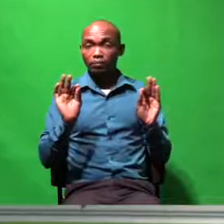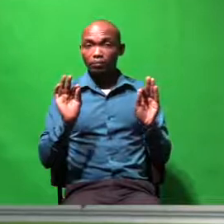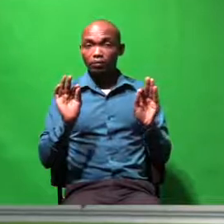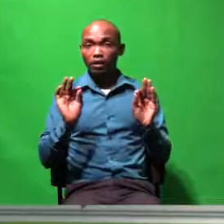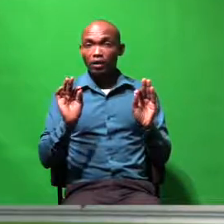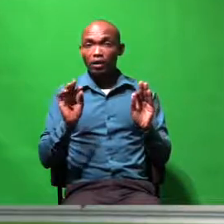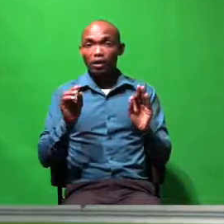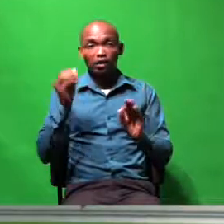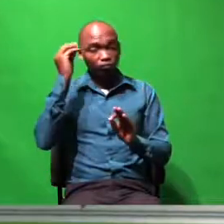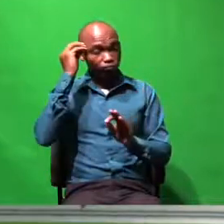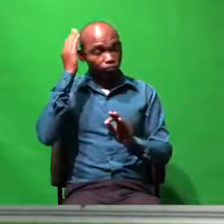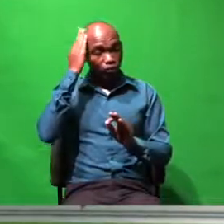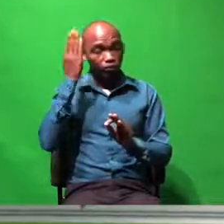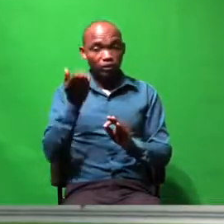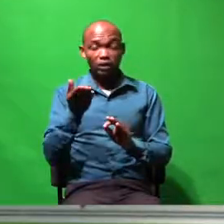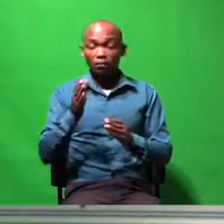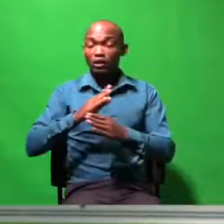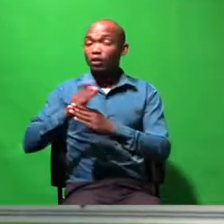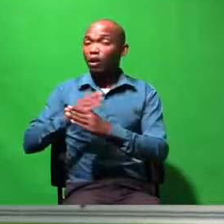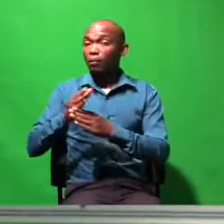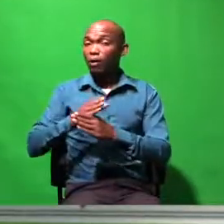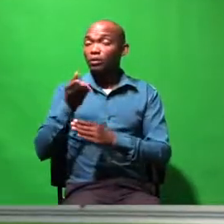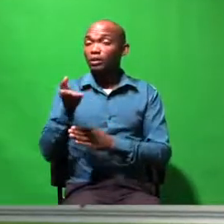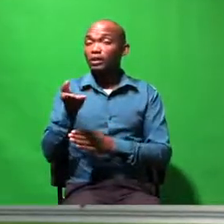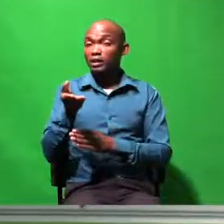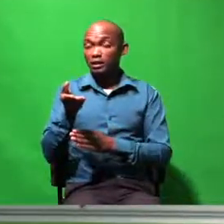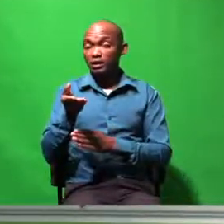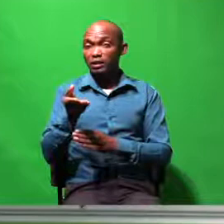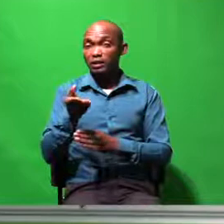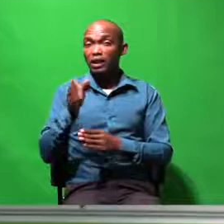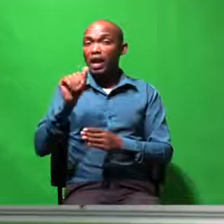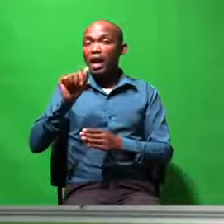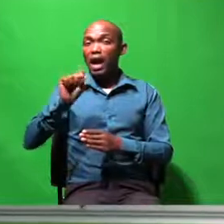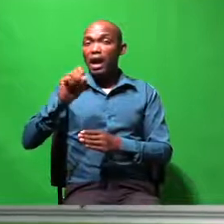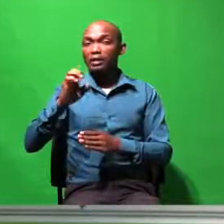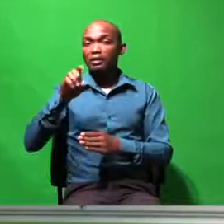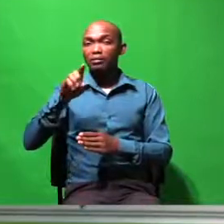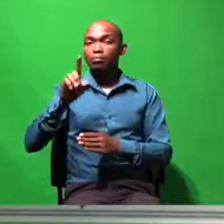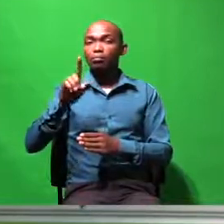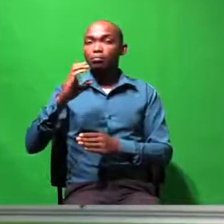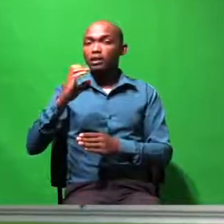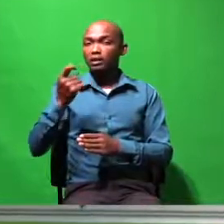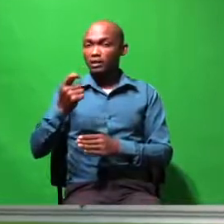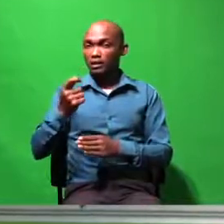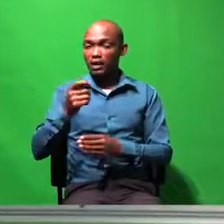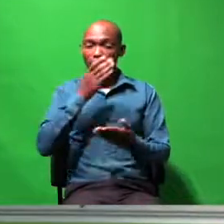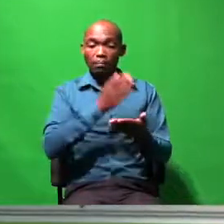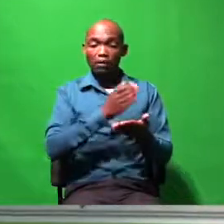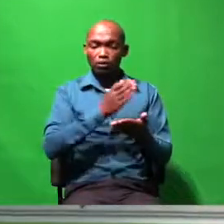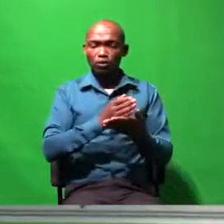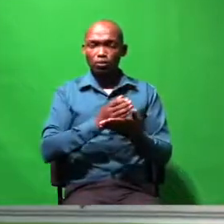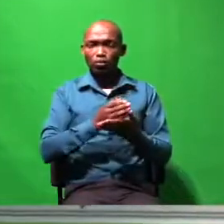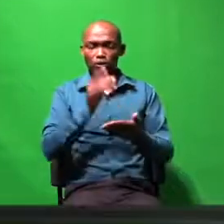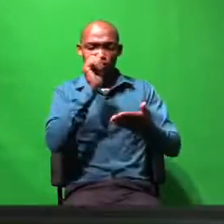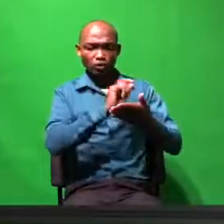clarification and concept as well knowledge concerned with that aspect. While you are reading, make sure that you